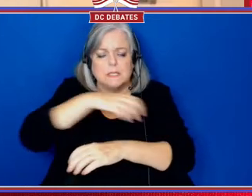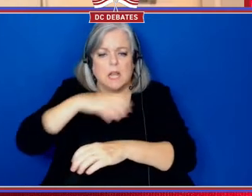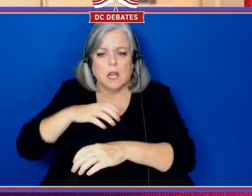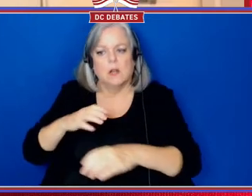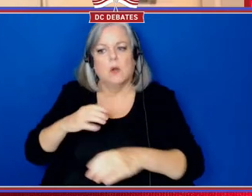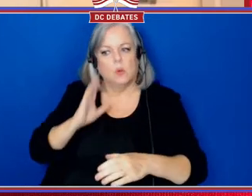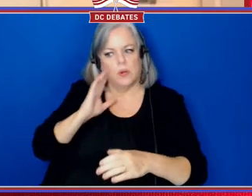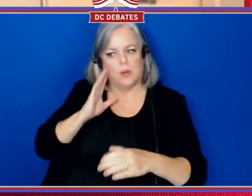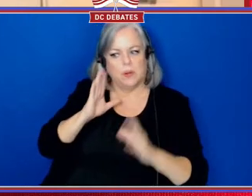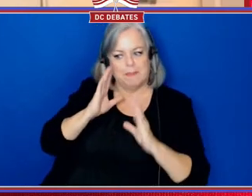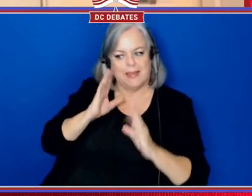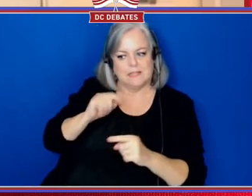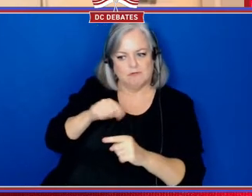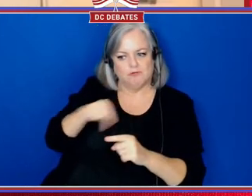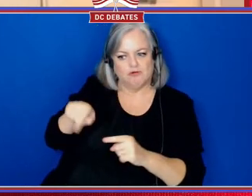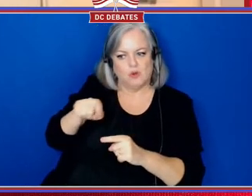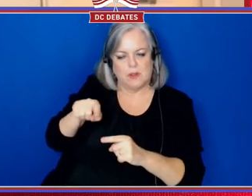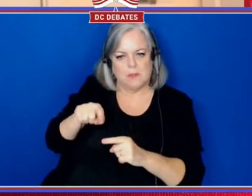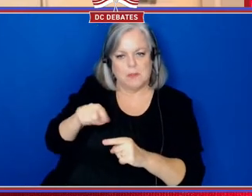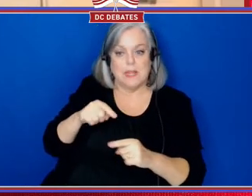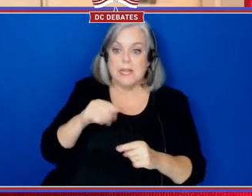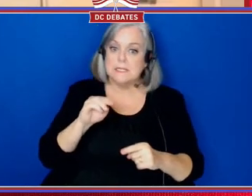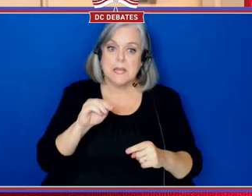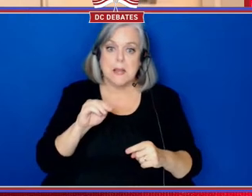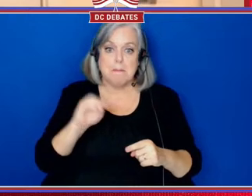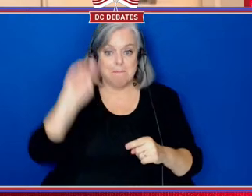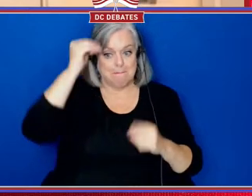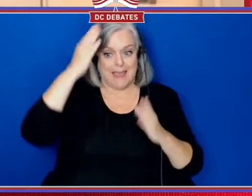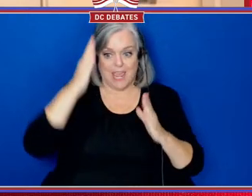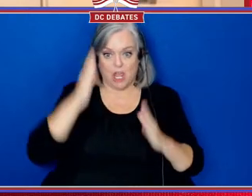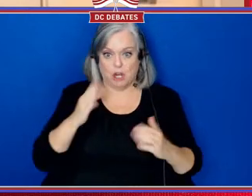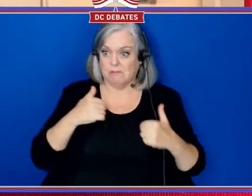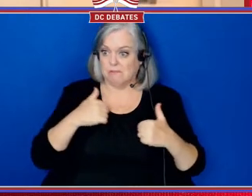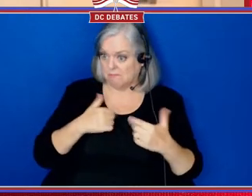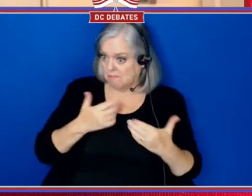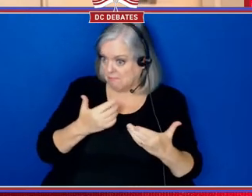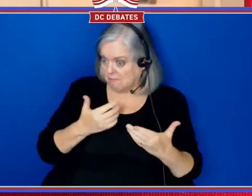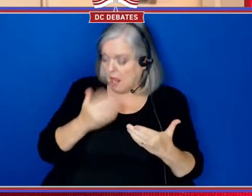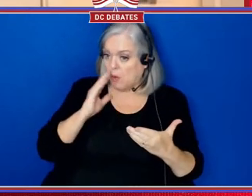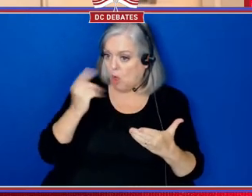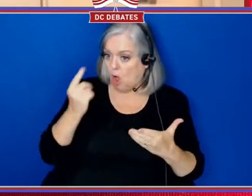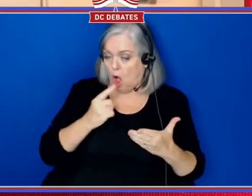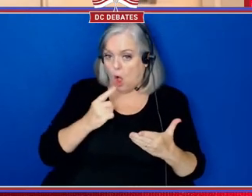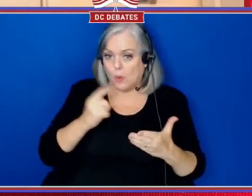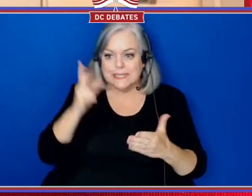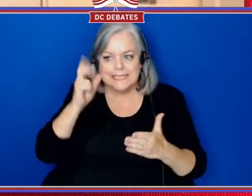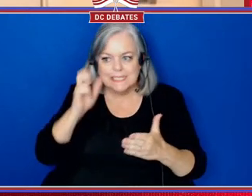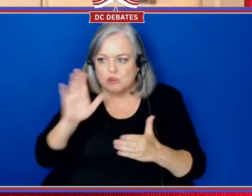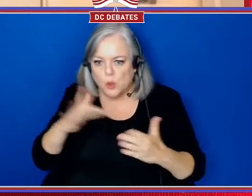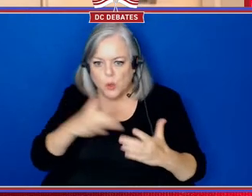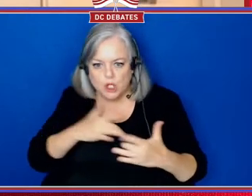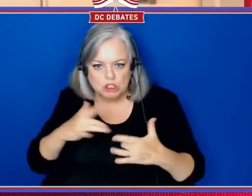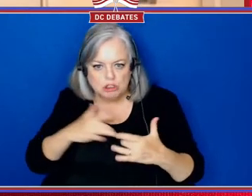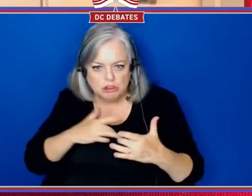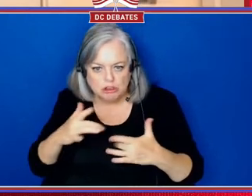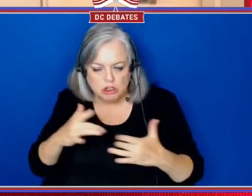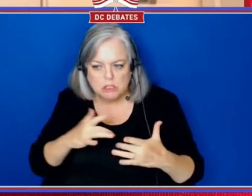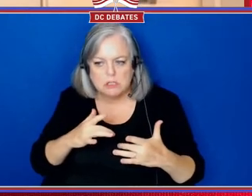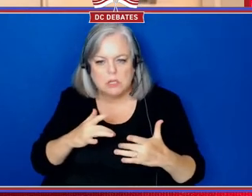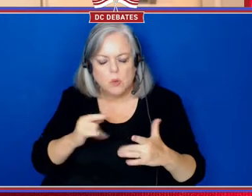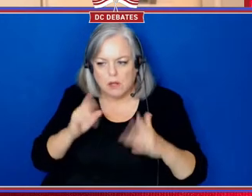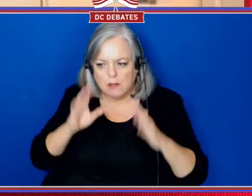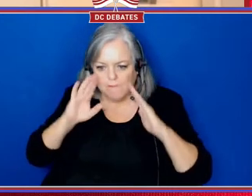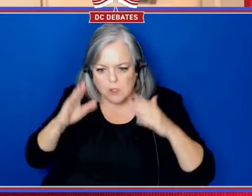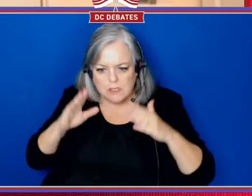city, I will always listen to your concerns, and we will find and focus on ways for noise reduction, traffic